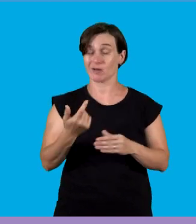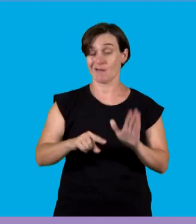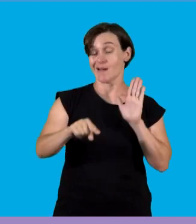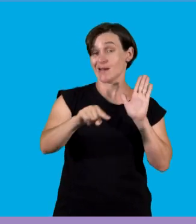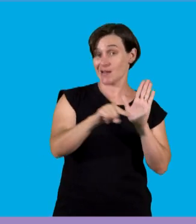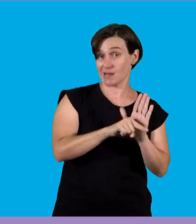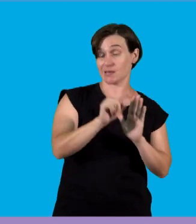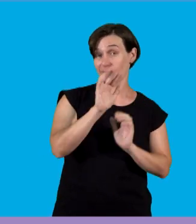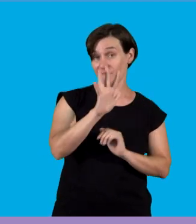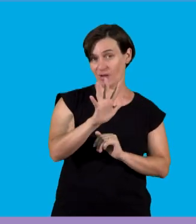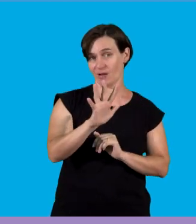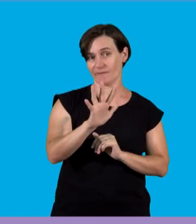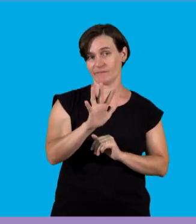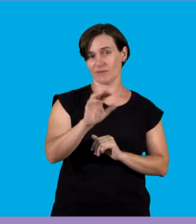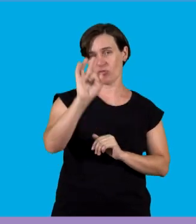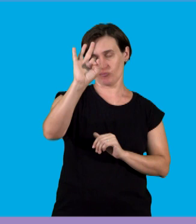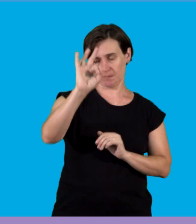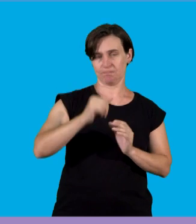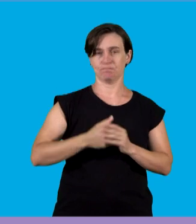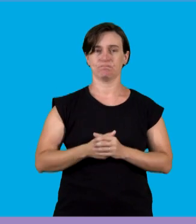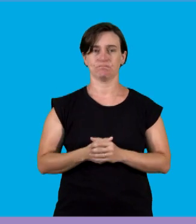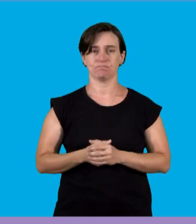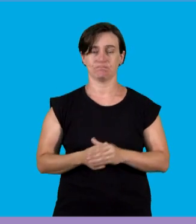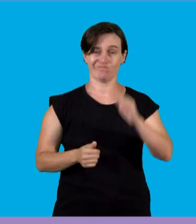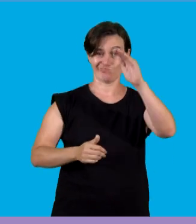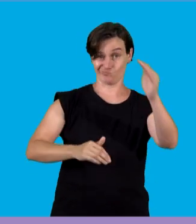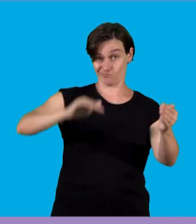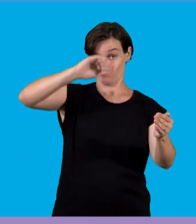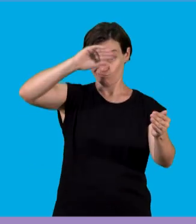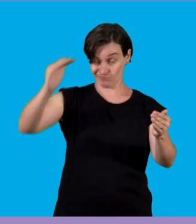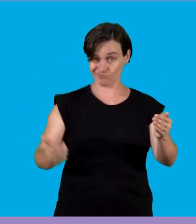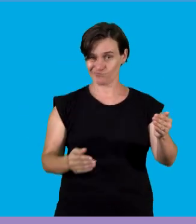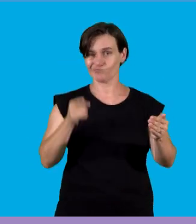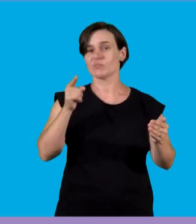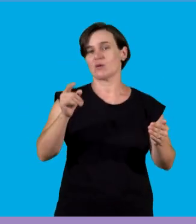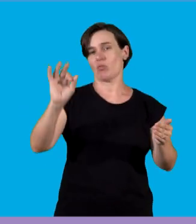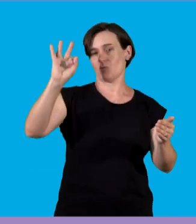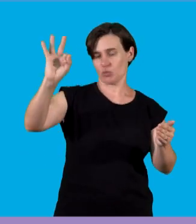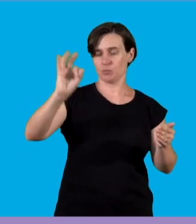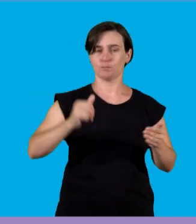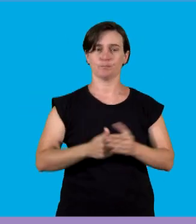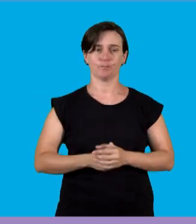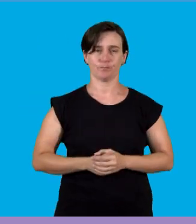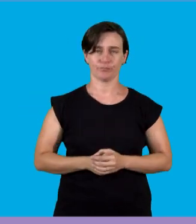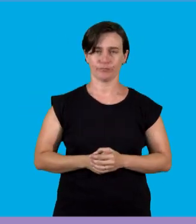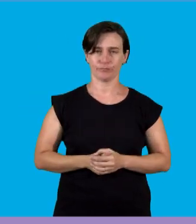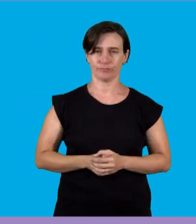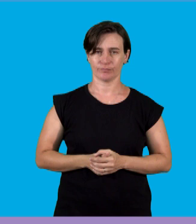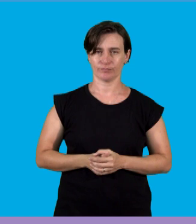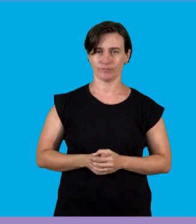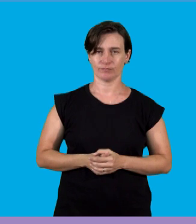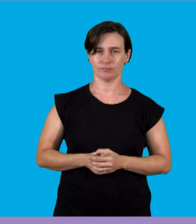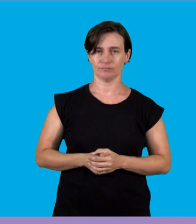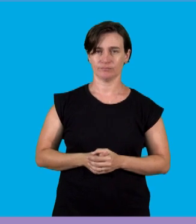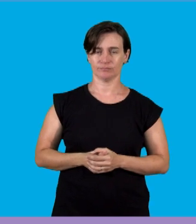to a negative 5 exponent 3. And of course, that whole number or that whole